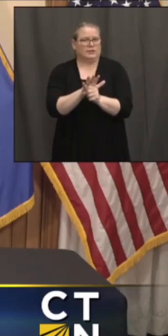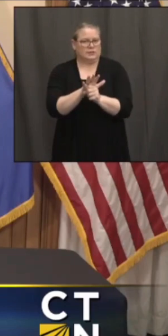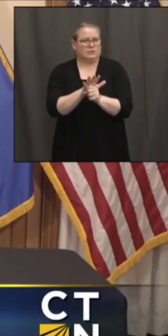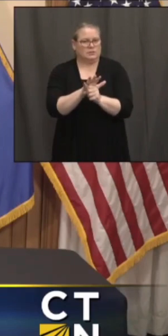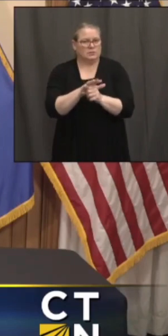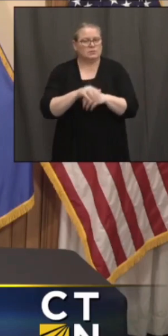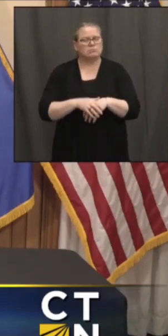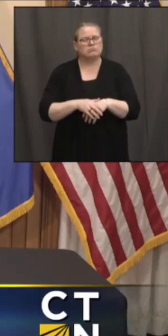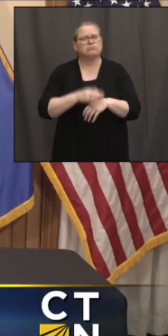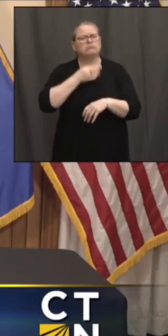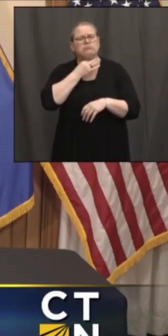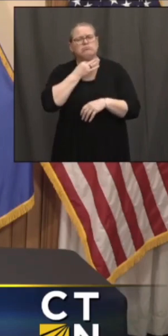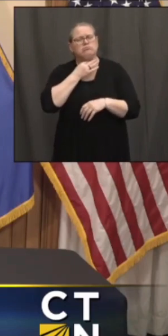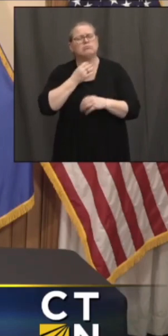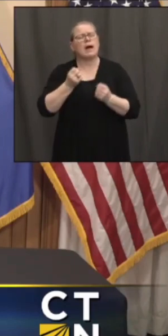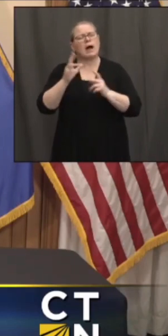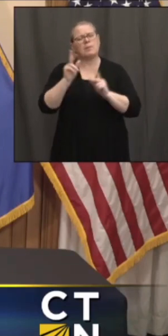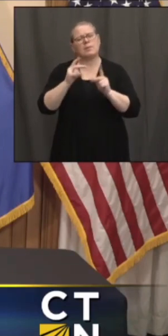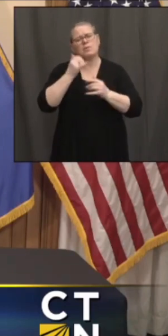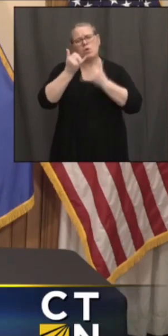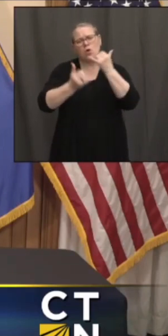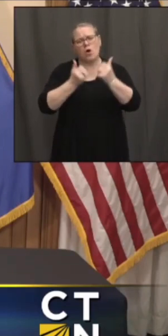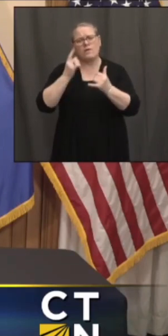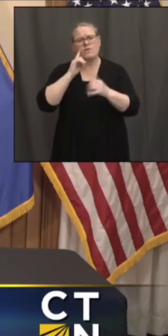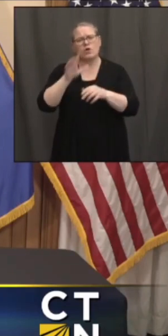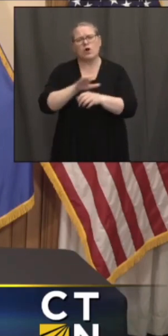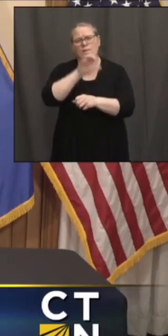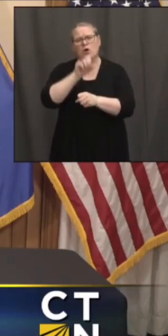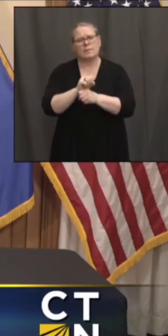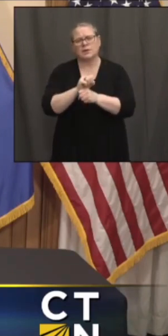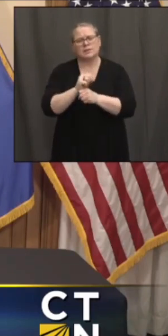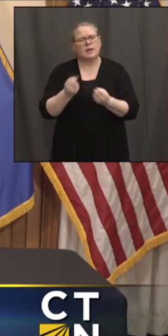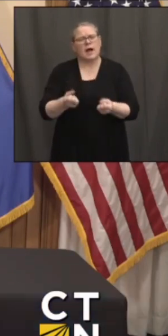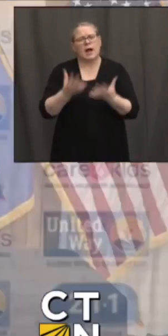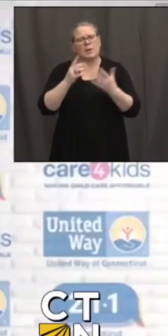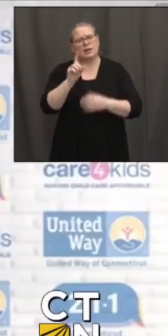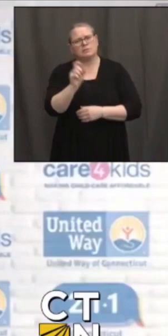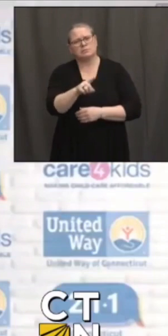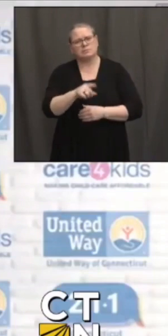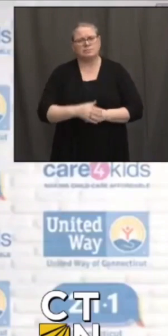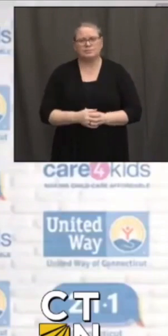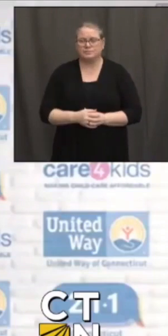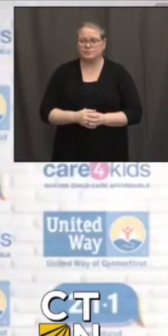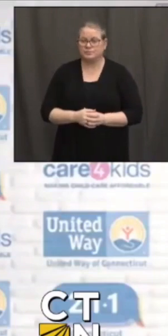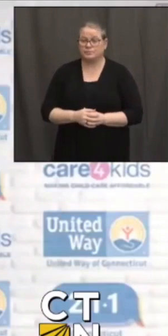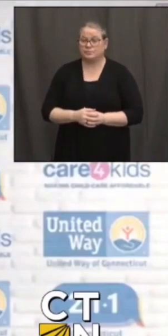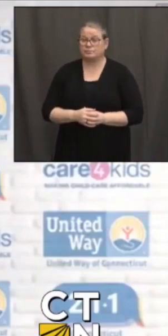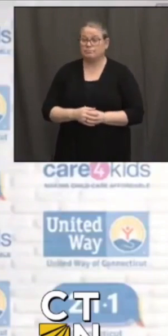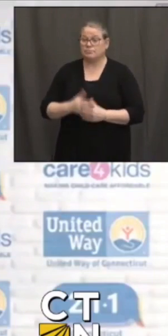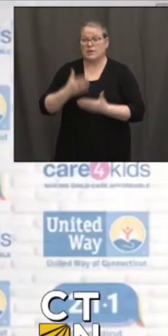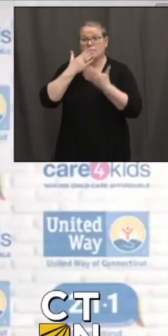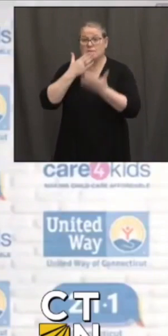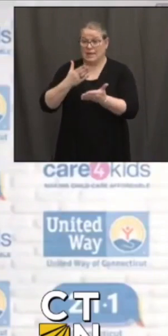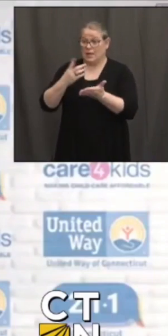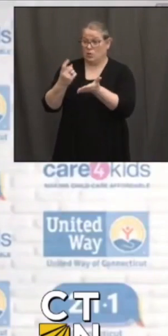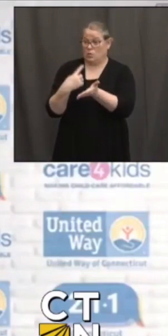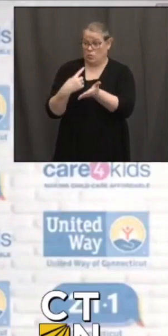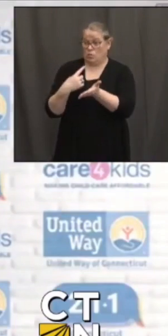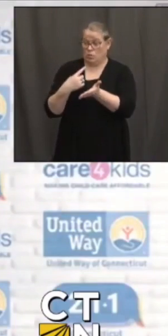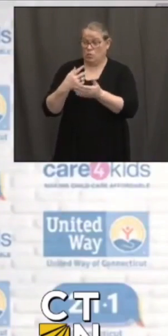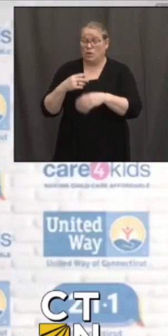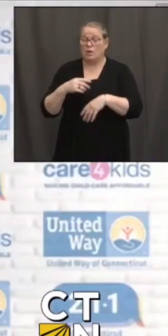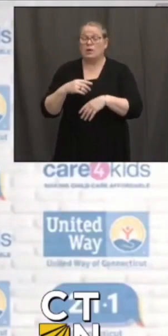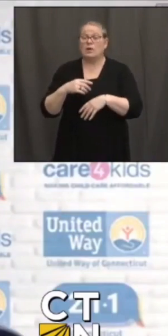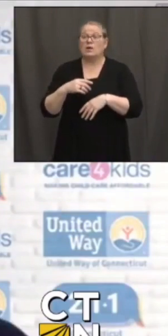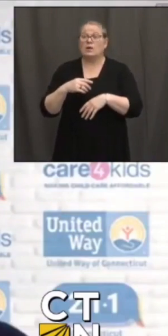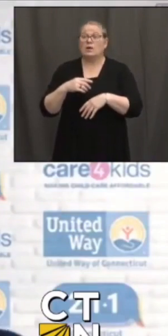gotten to set up appointments? Yeah, thank you very much for that question. So I can tell you that just since we